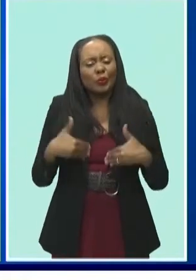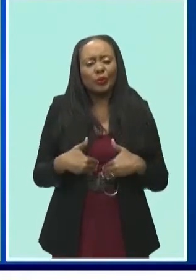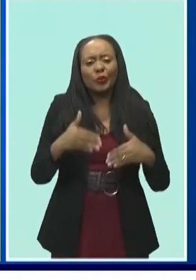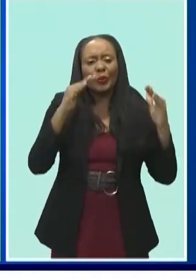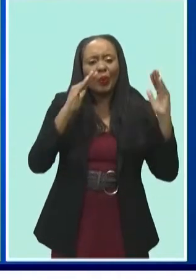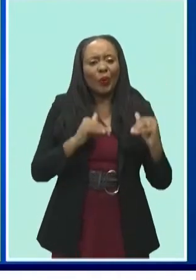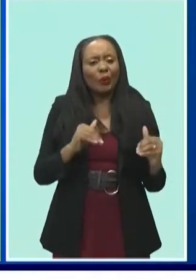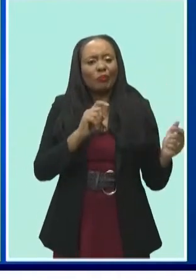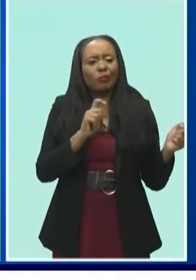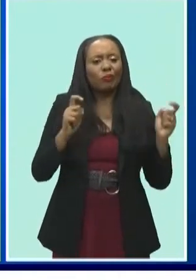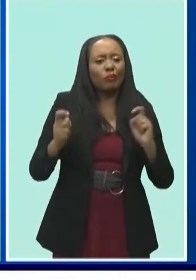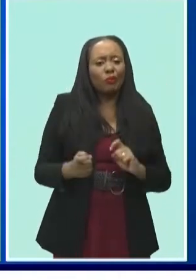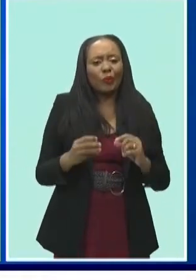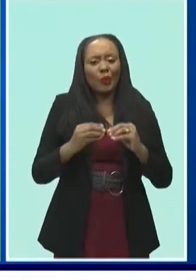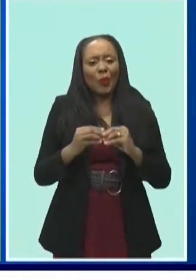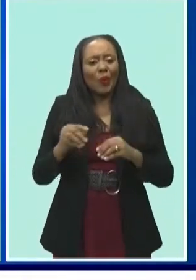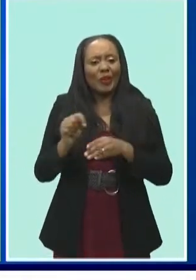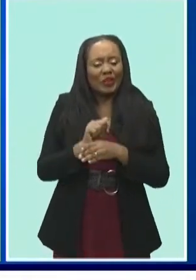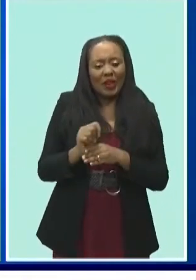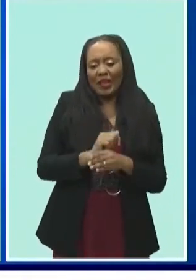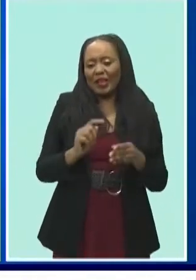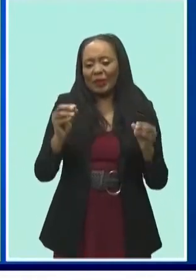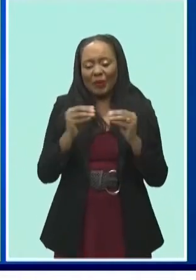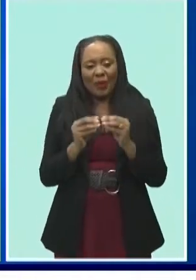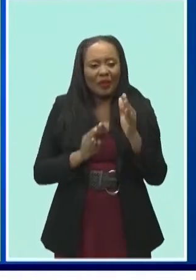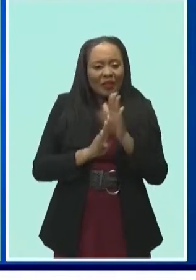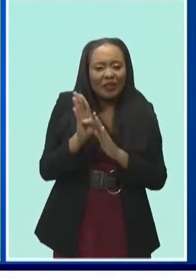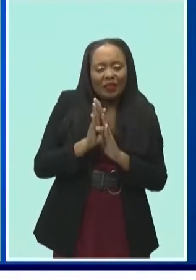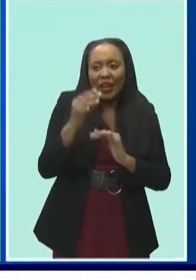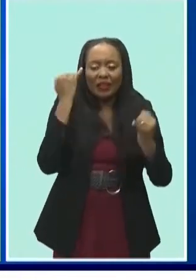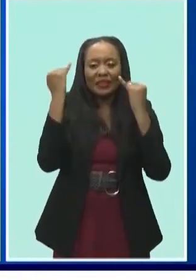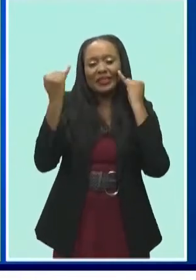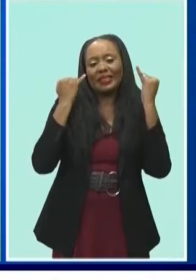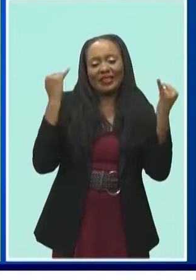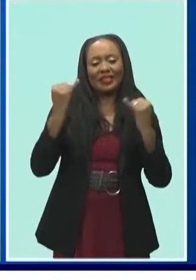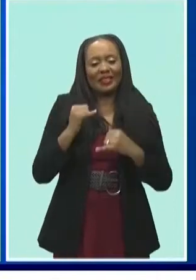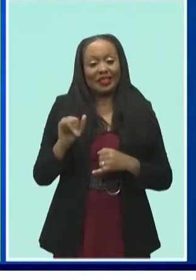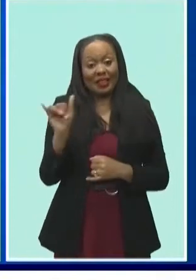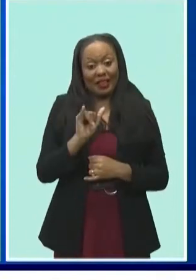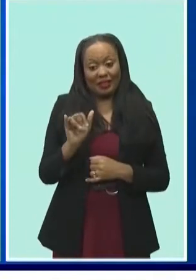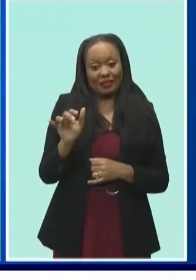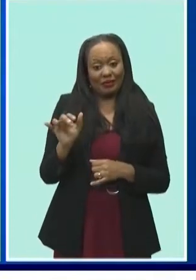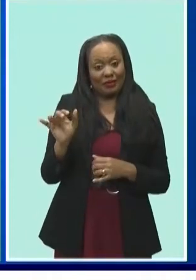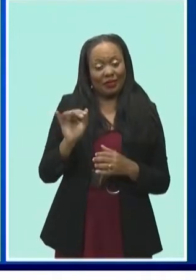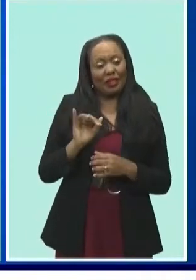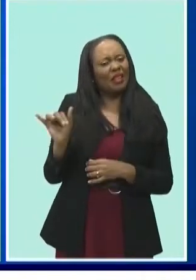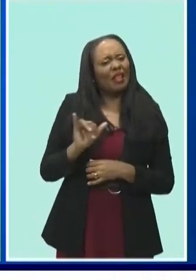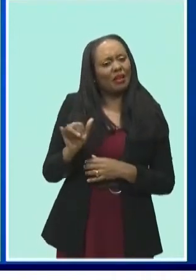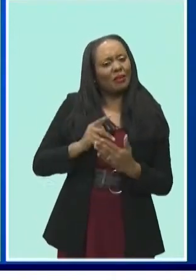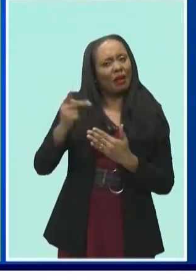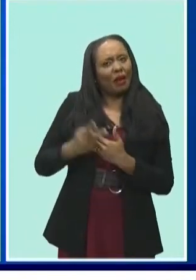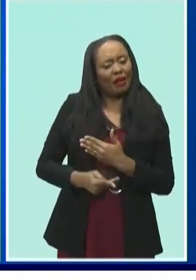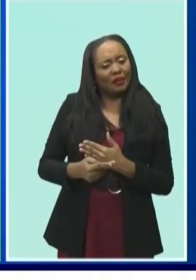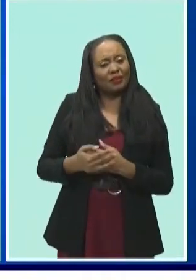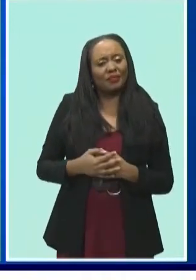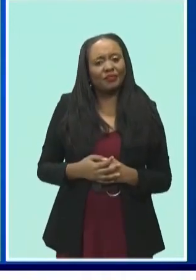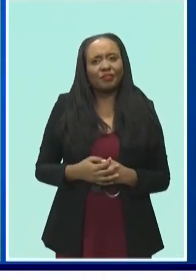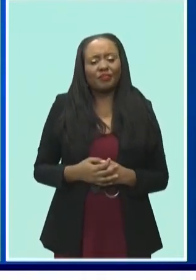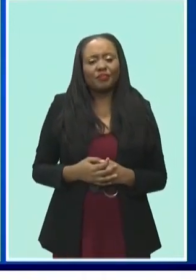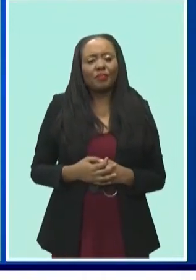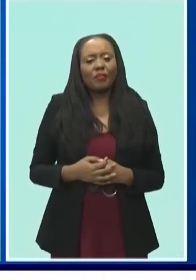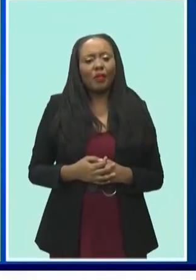this change through further training and people development initiatives like this one. Rather than being the most